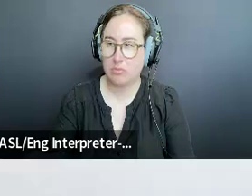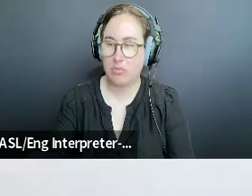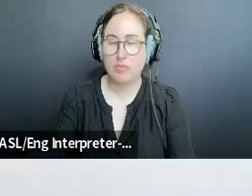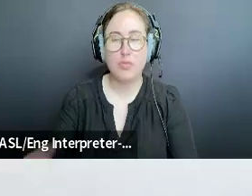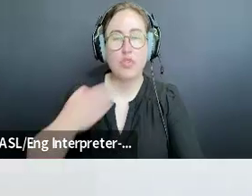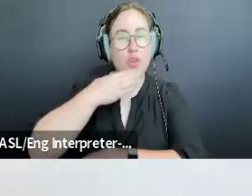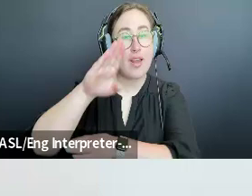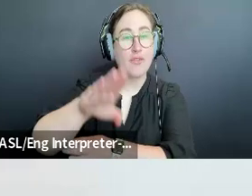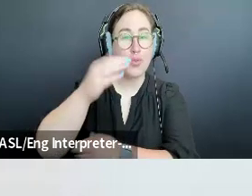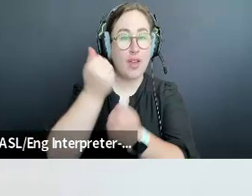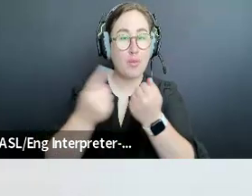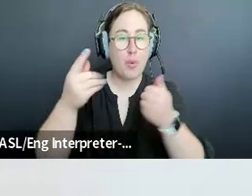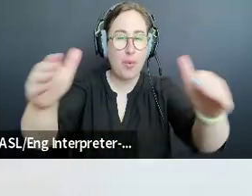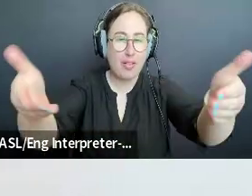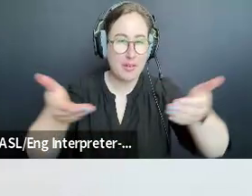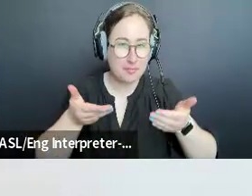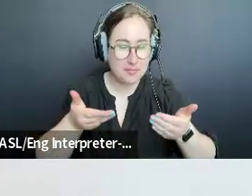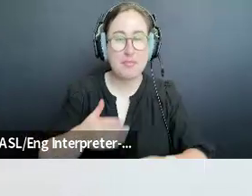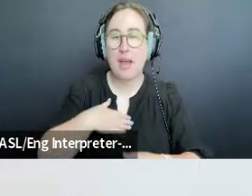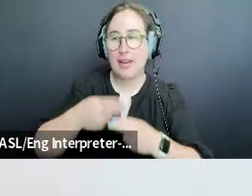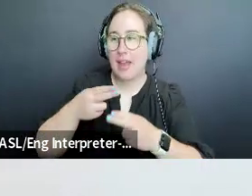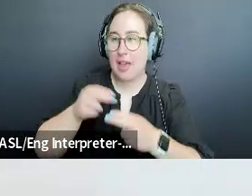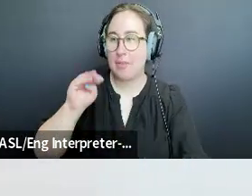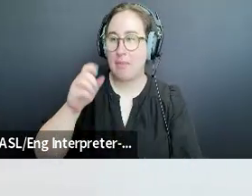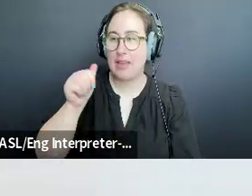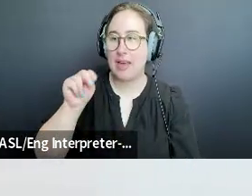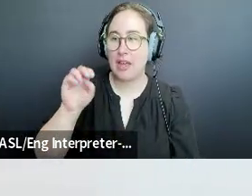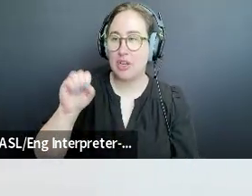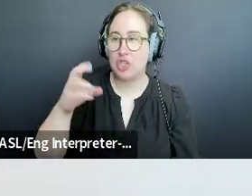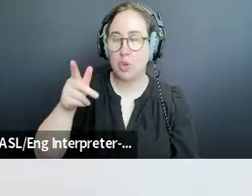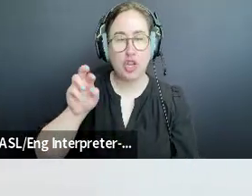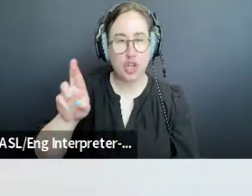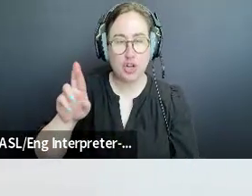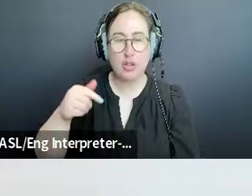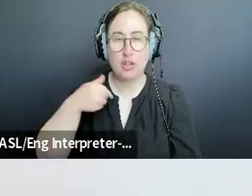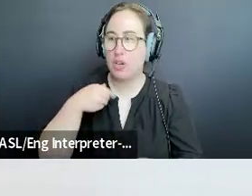Good afternoon and welcome. I am Megan Schuller, the legal director of the Bazelon